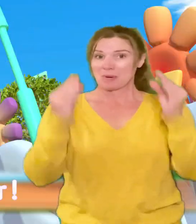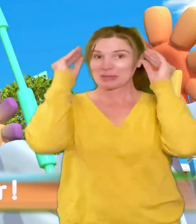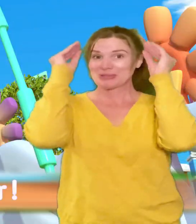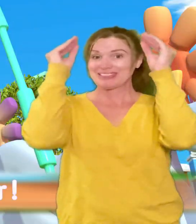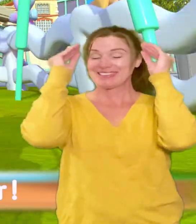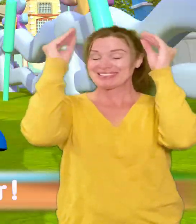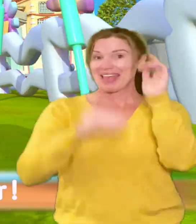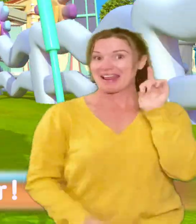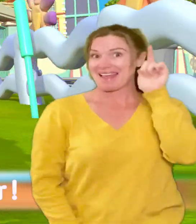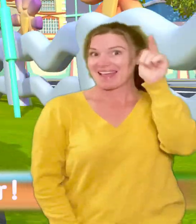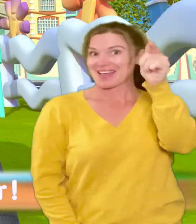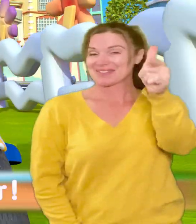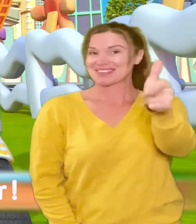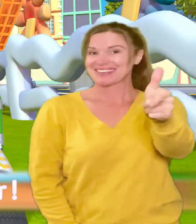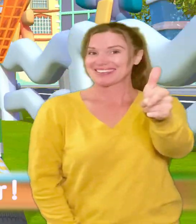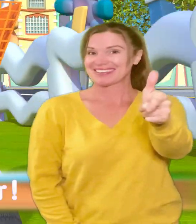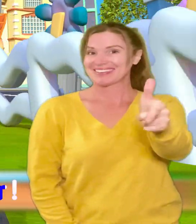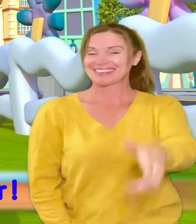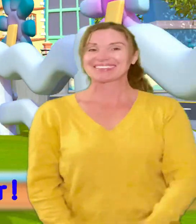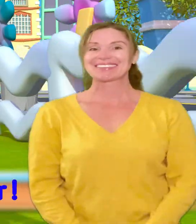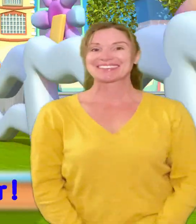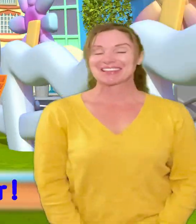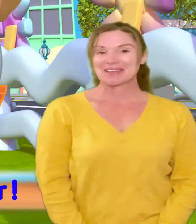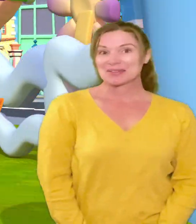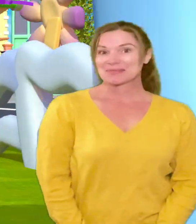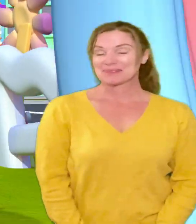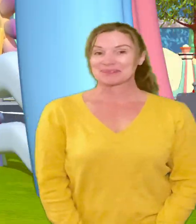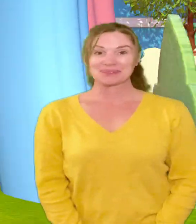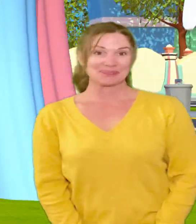And maybe we'll teach it after